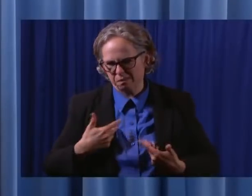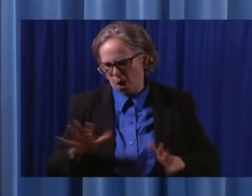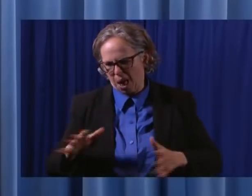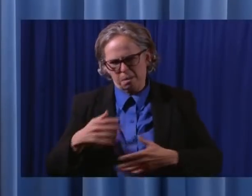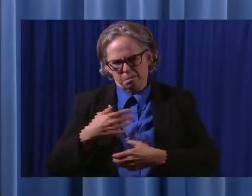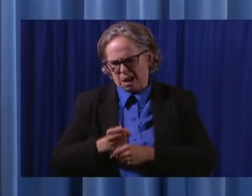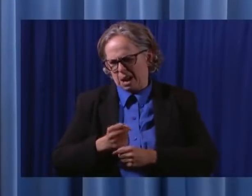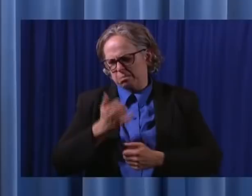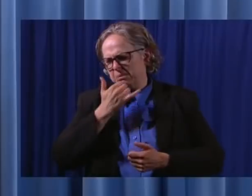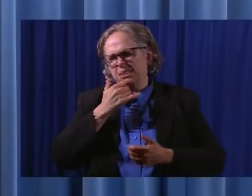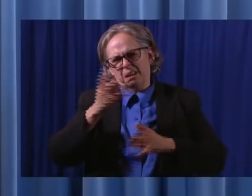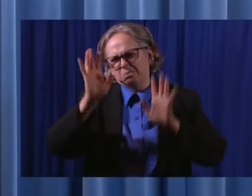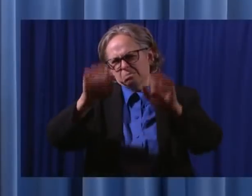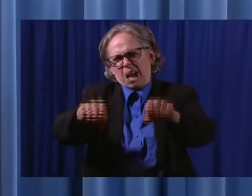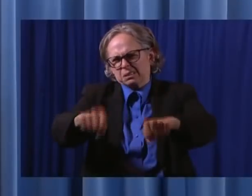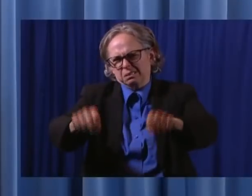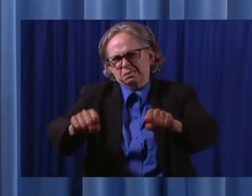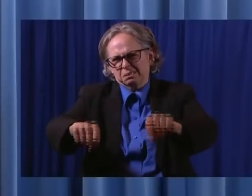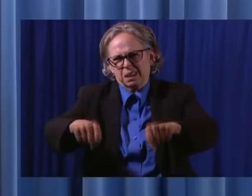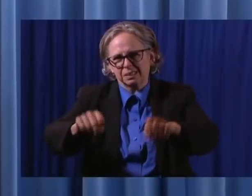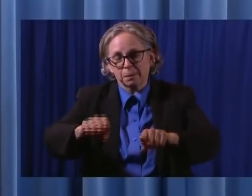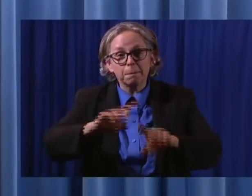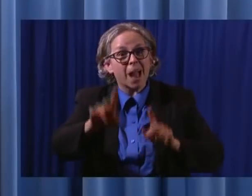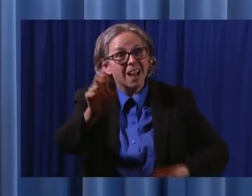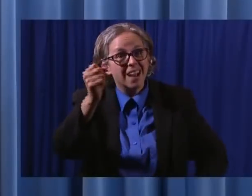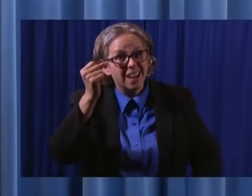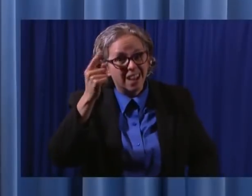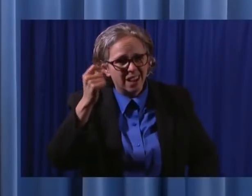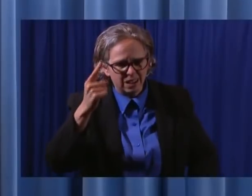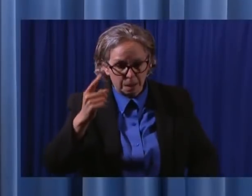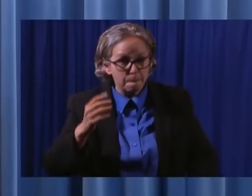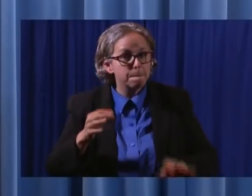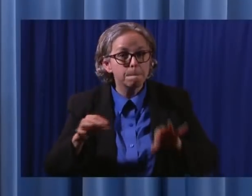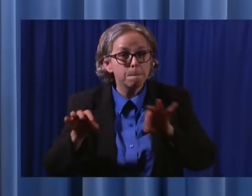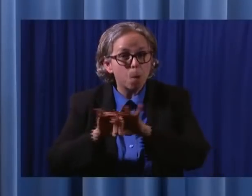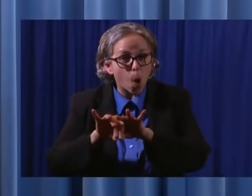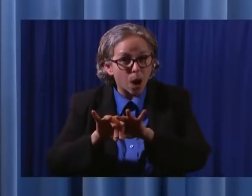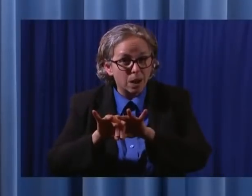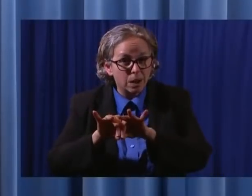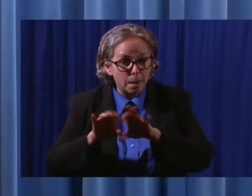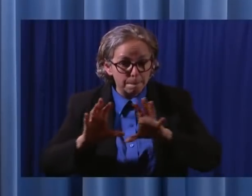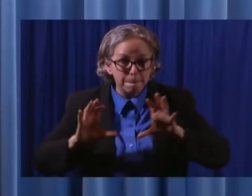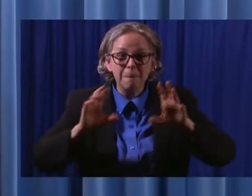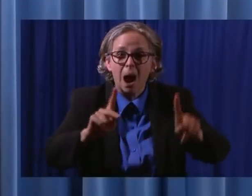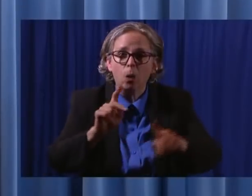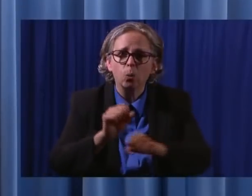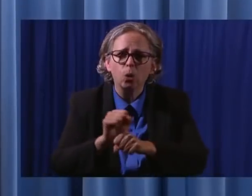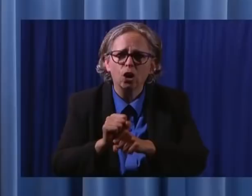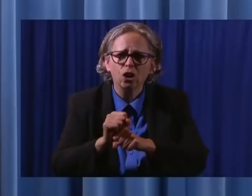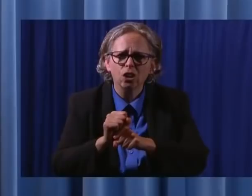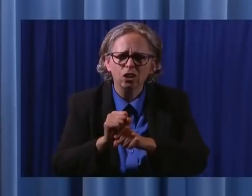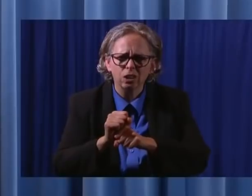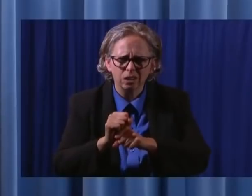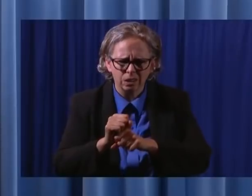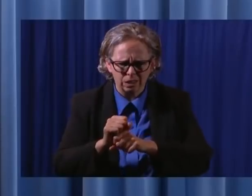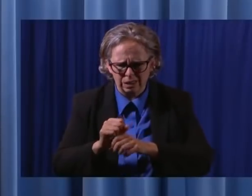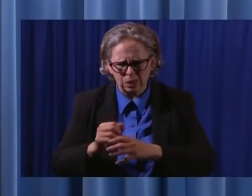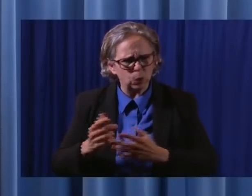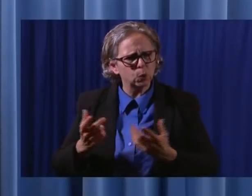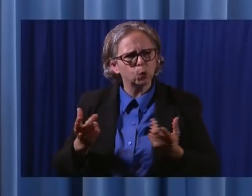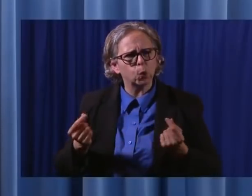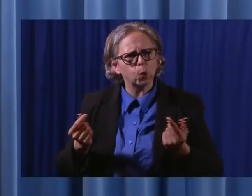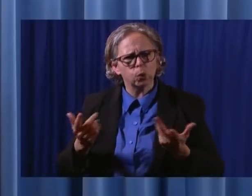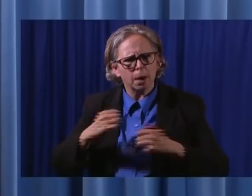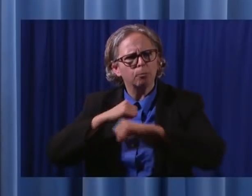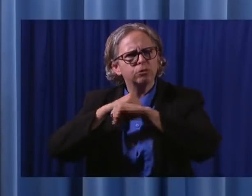to work. I also felt that as we got back to work, we needed to put in place some good